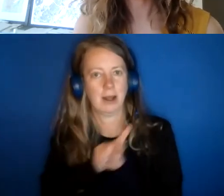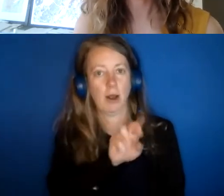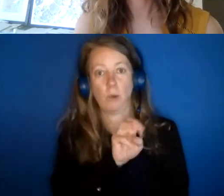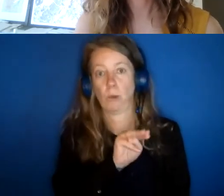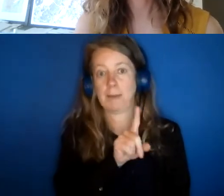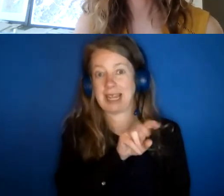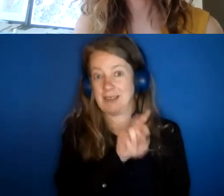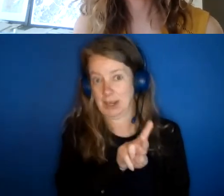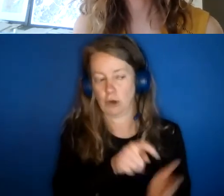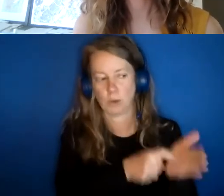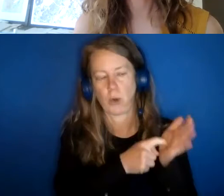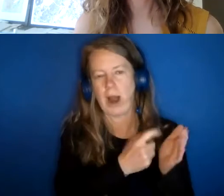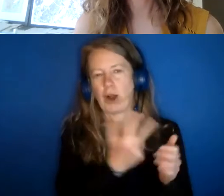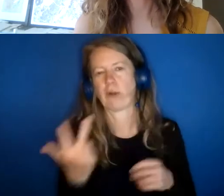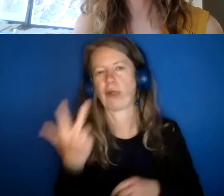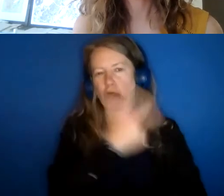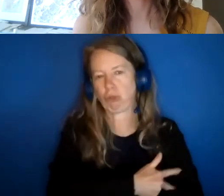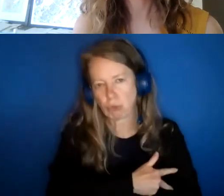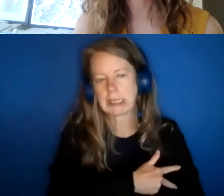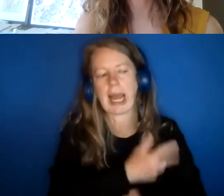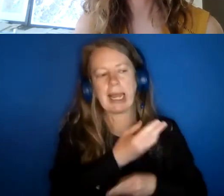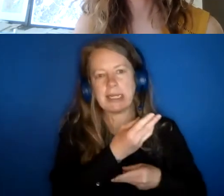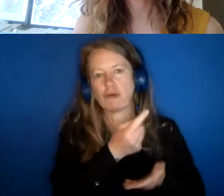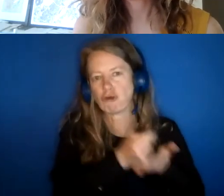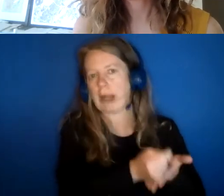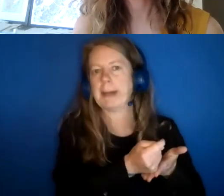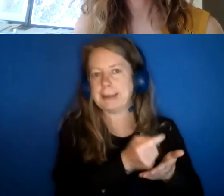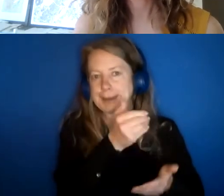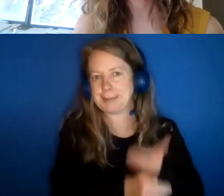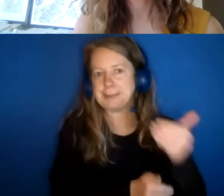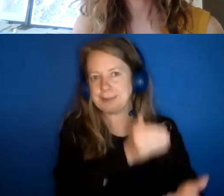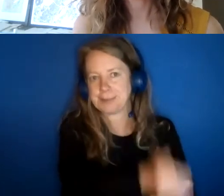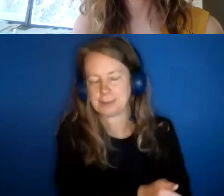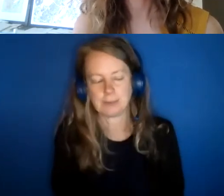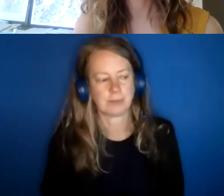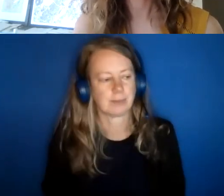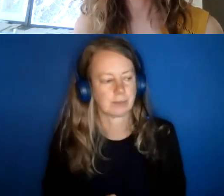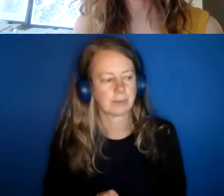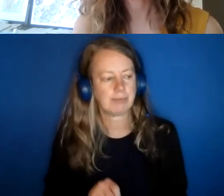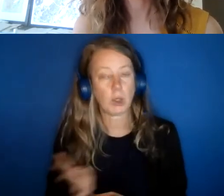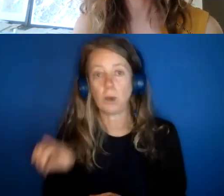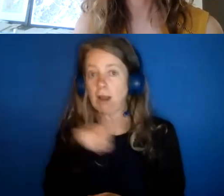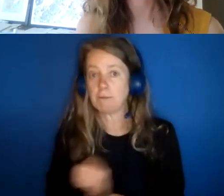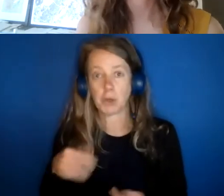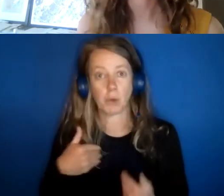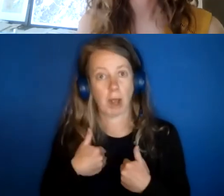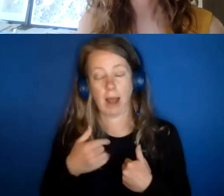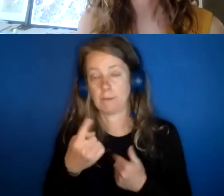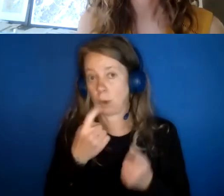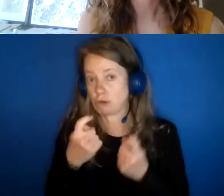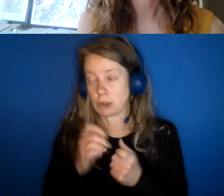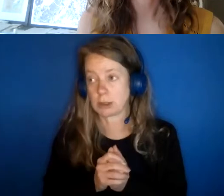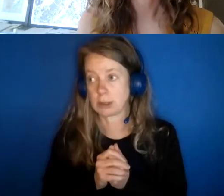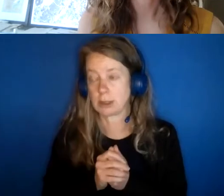a three-day course of treatment. And if you have questions about